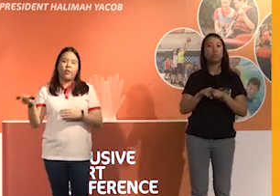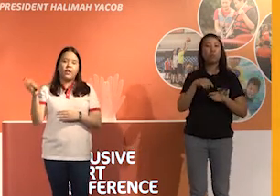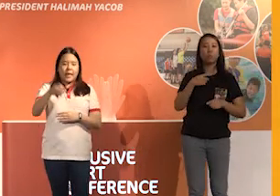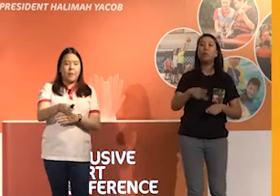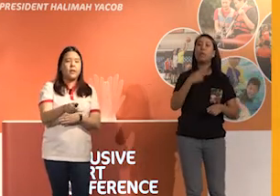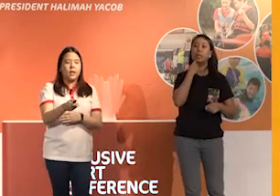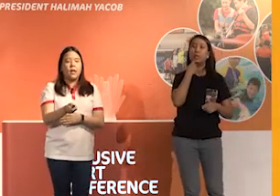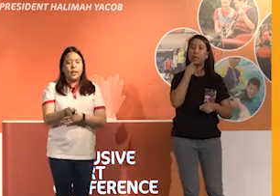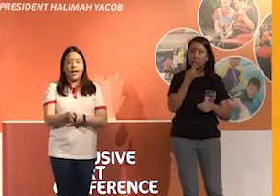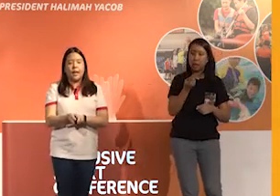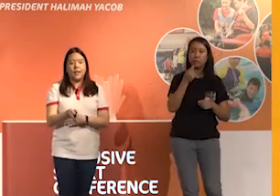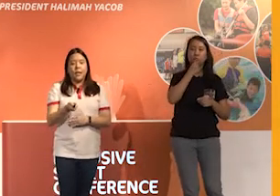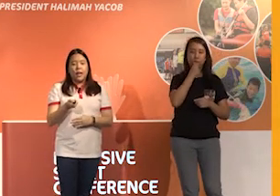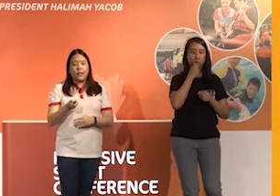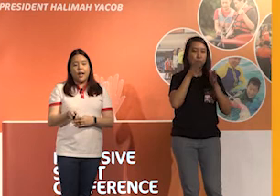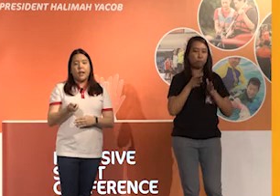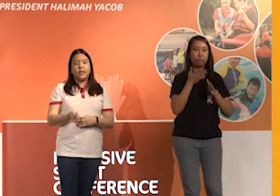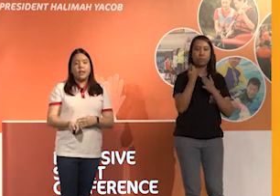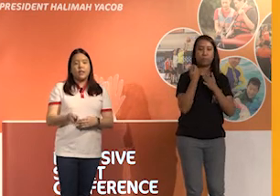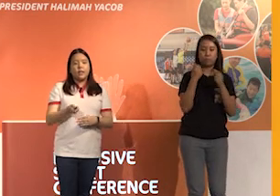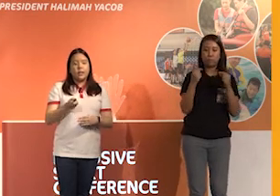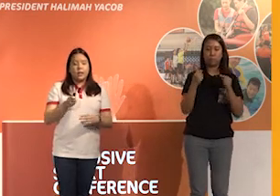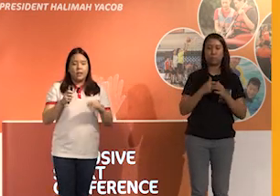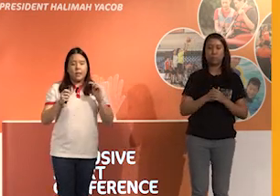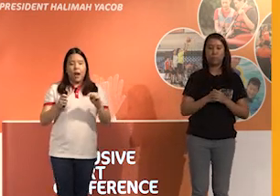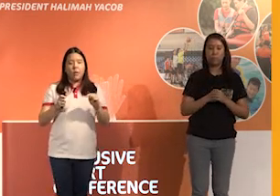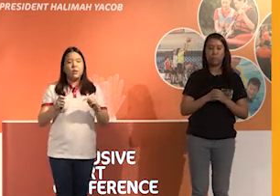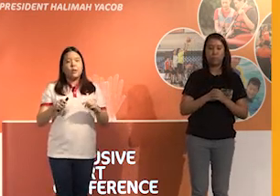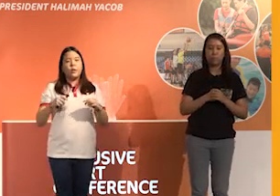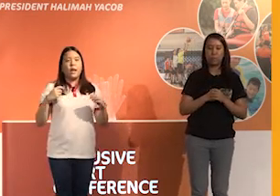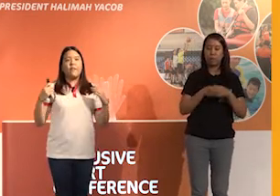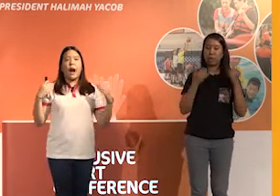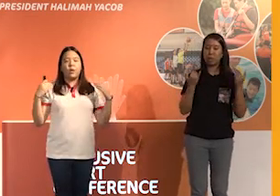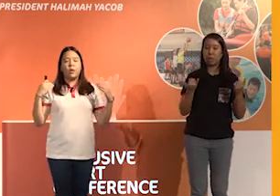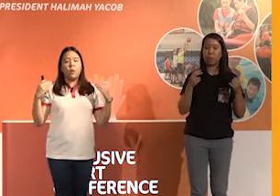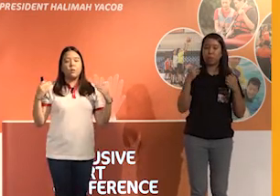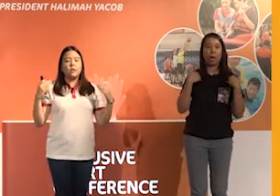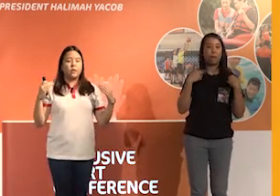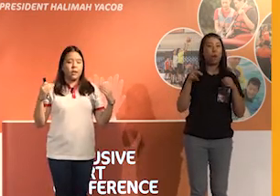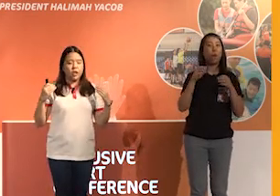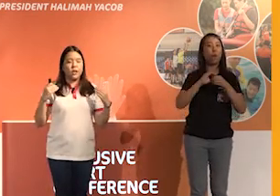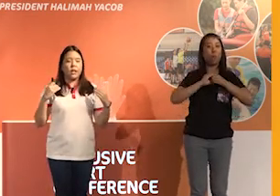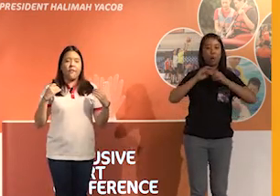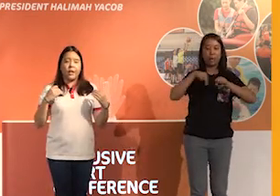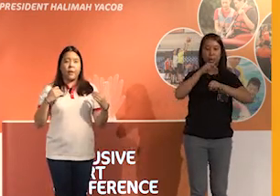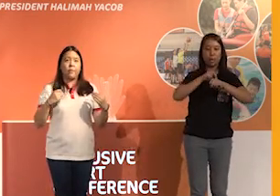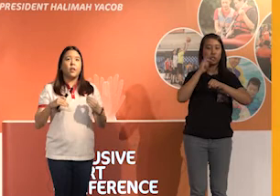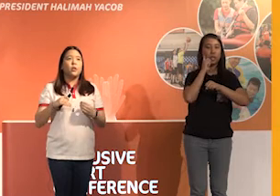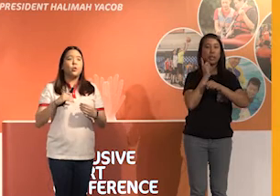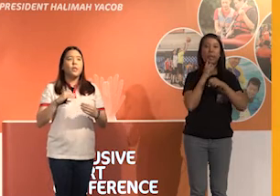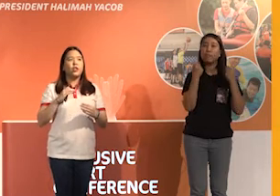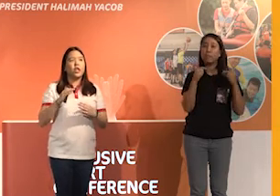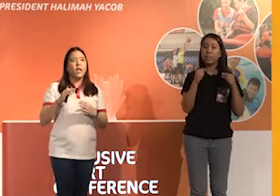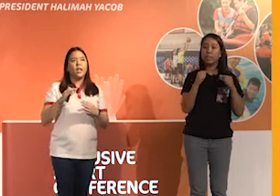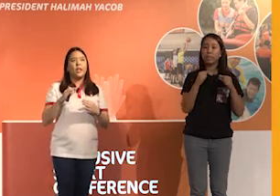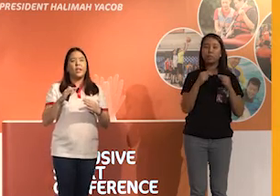referee before the game. Yeah. And then now we have our own national dance game.